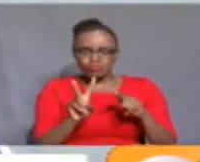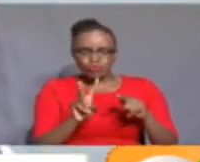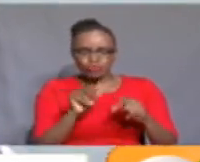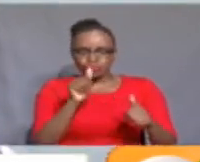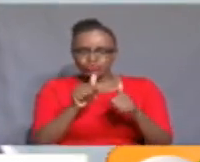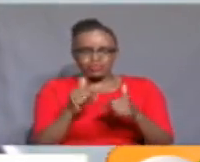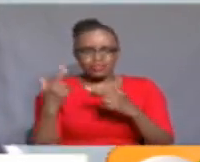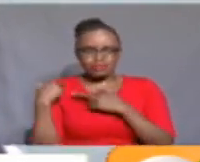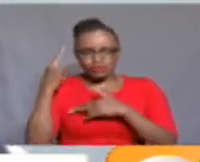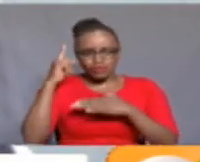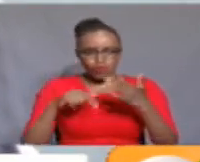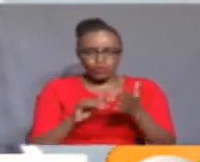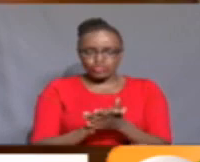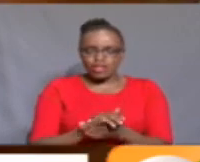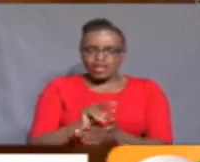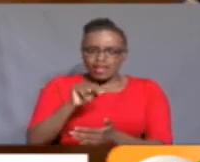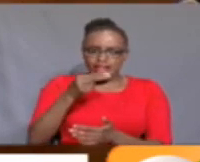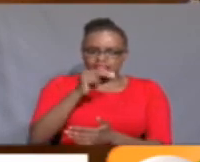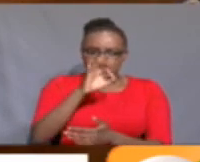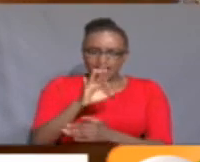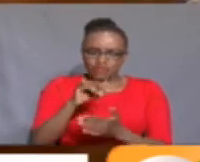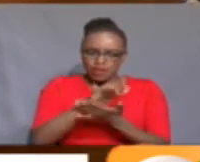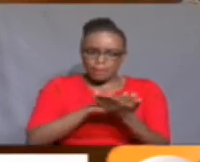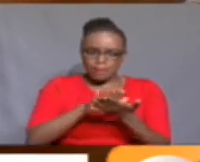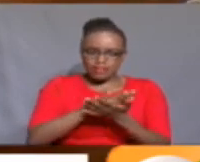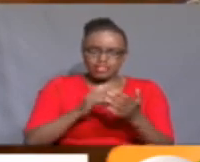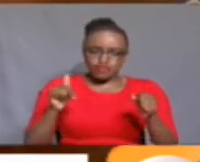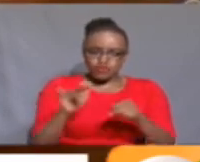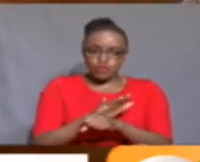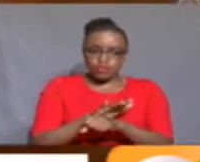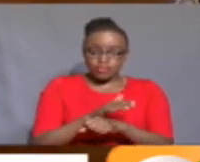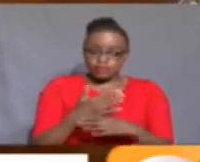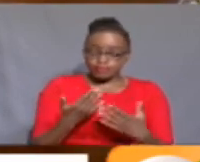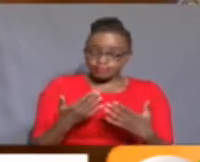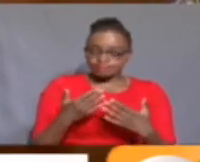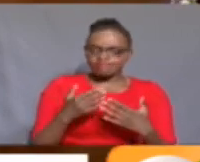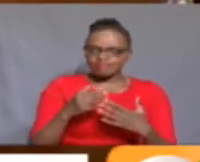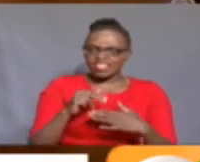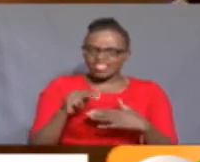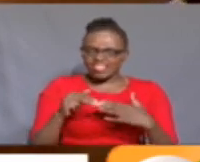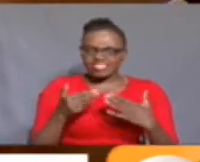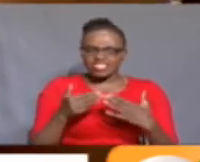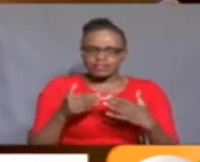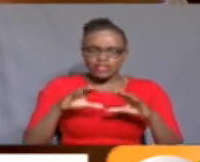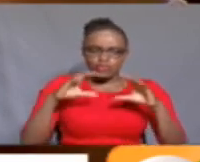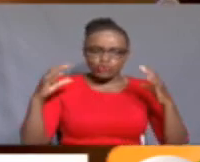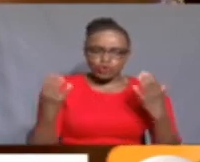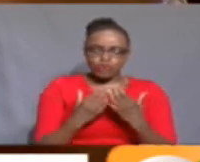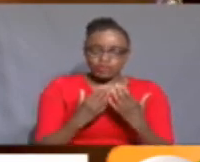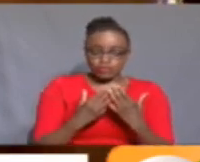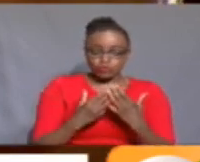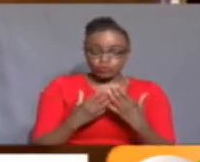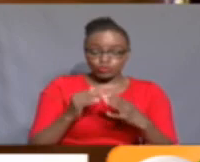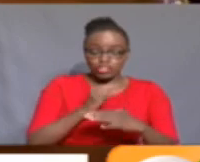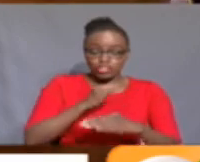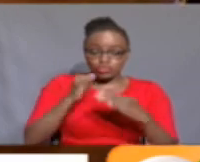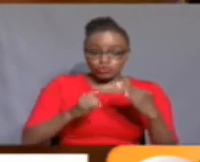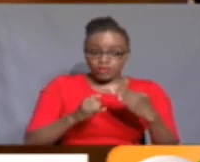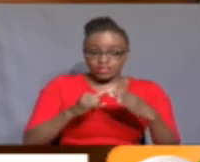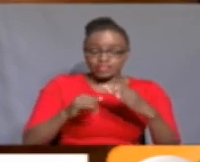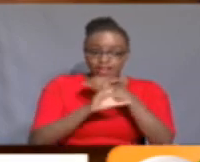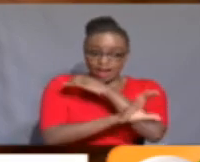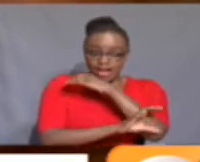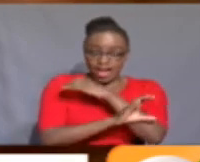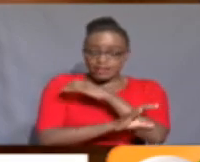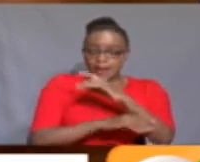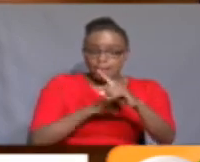for. It's NHIF was basically the whole insurer, the universal insurance in the country. Sasa you